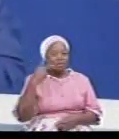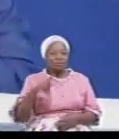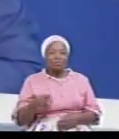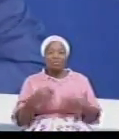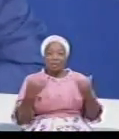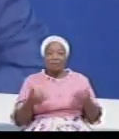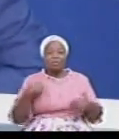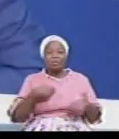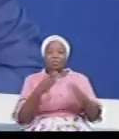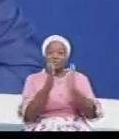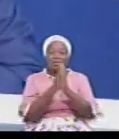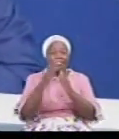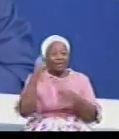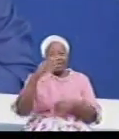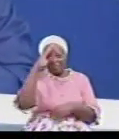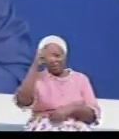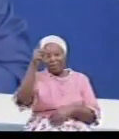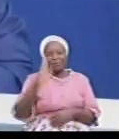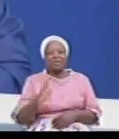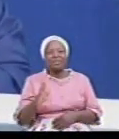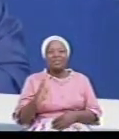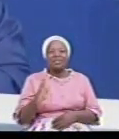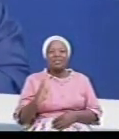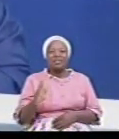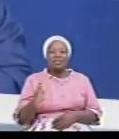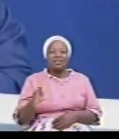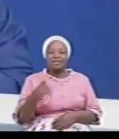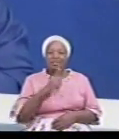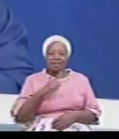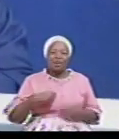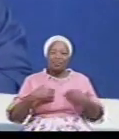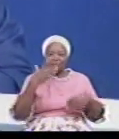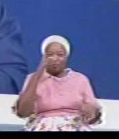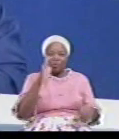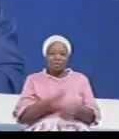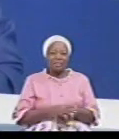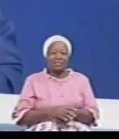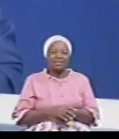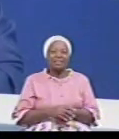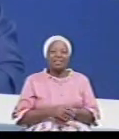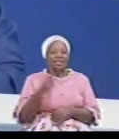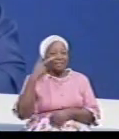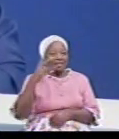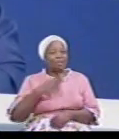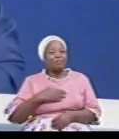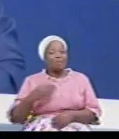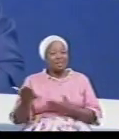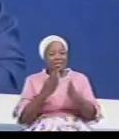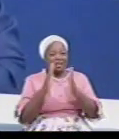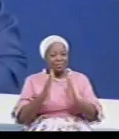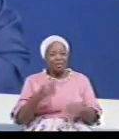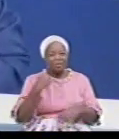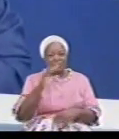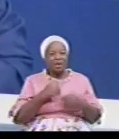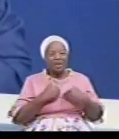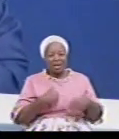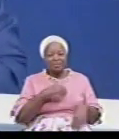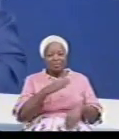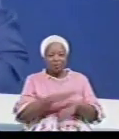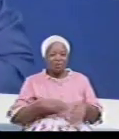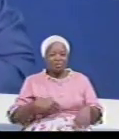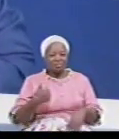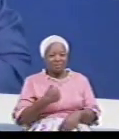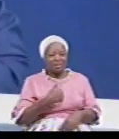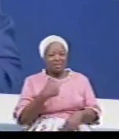The Lord has promised here already. Behold my servant, whom I uphold,